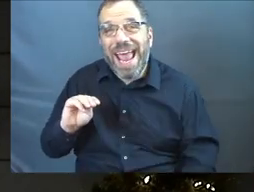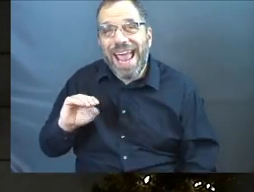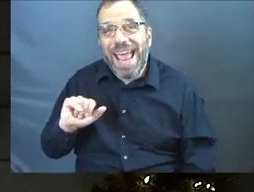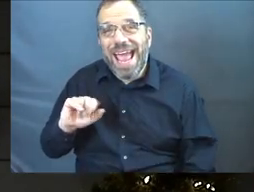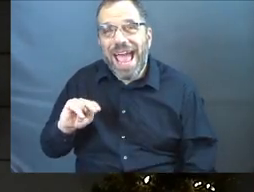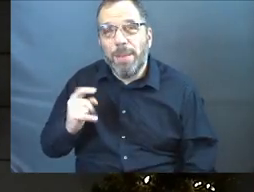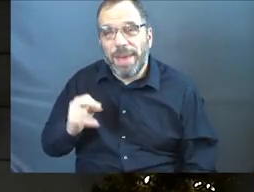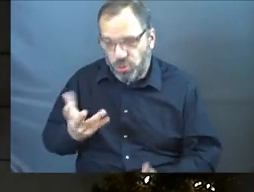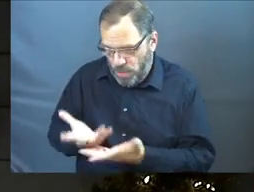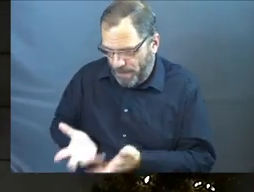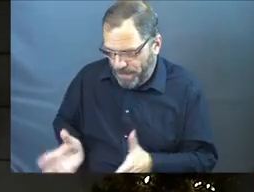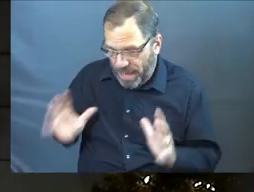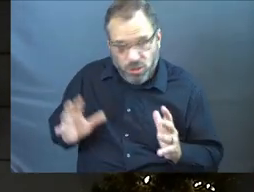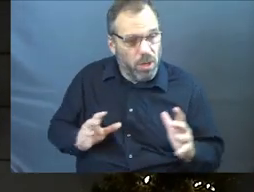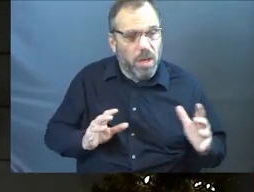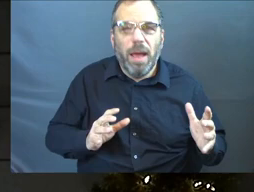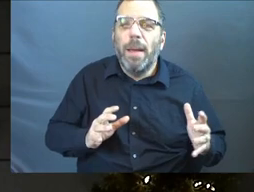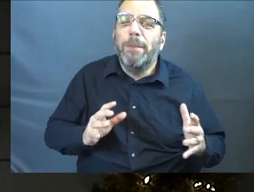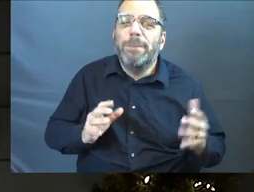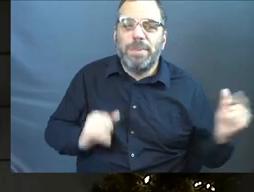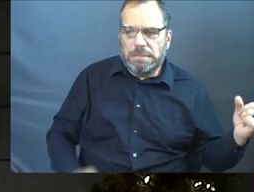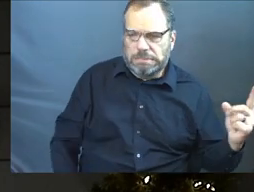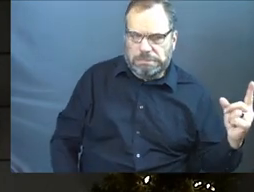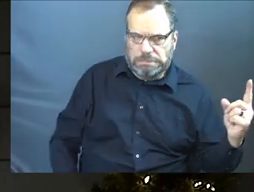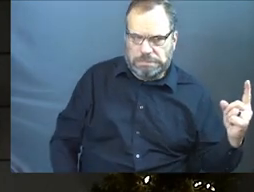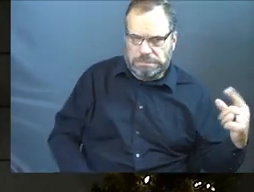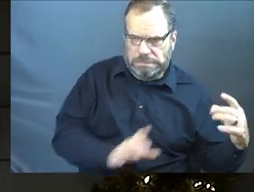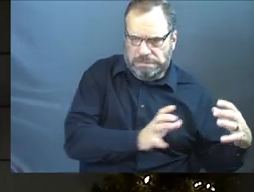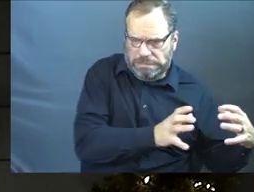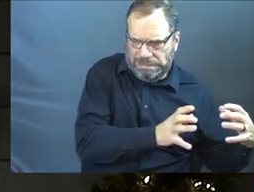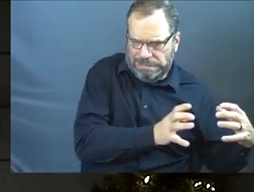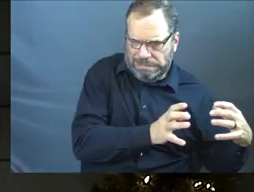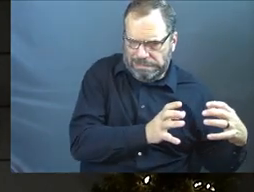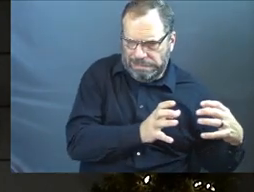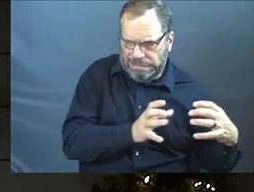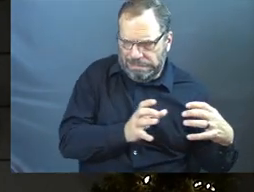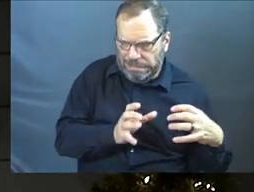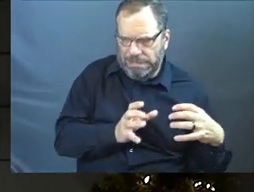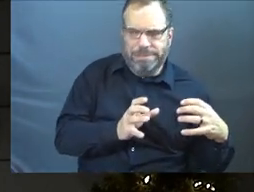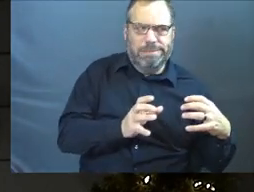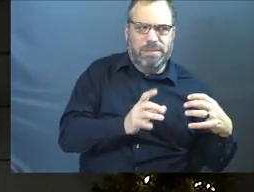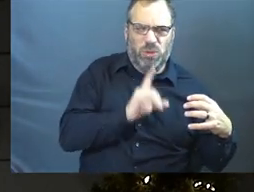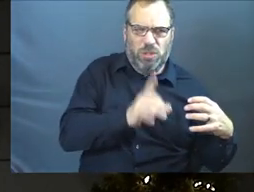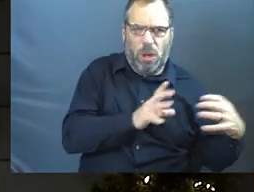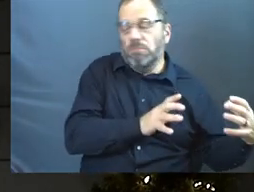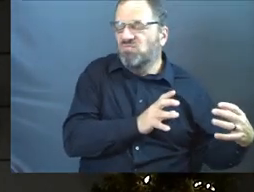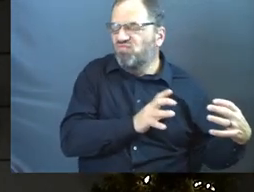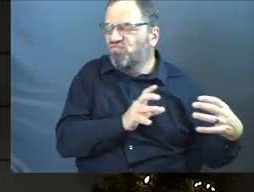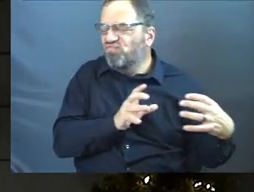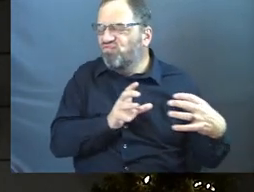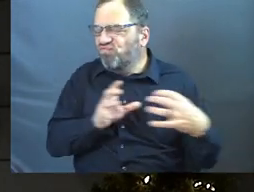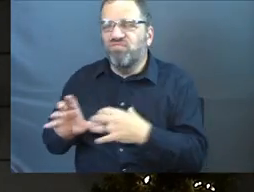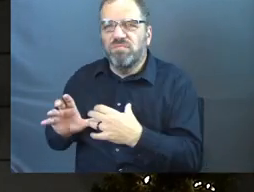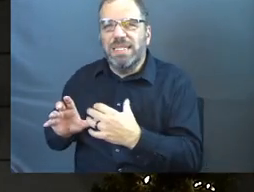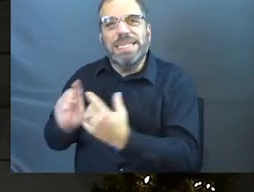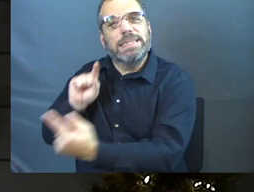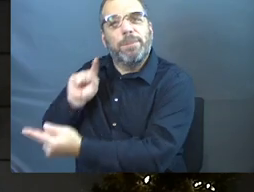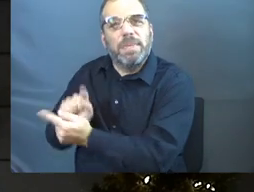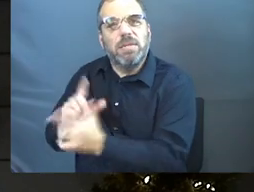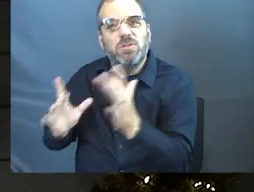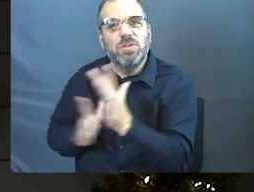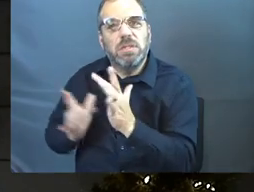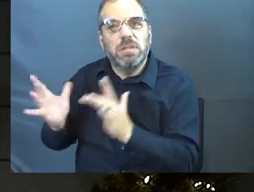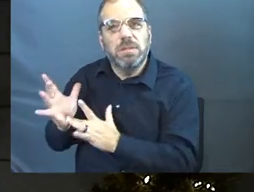manger. So they decided to go. Maybe a little scared still, but they went with urgency, right? It says they hurried off to see